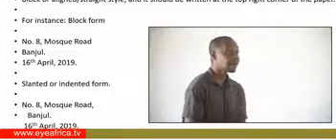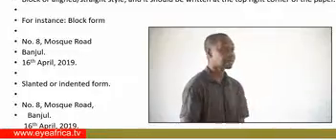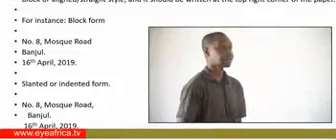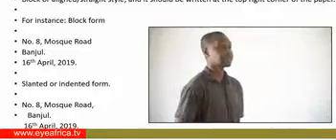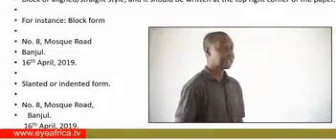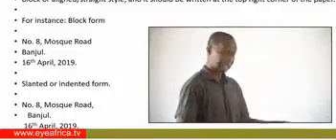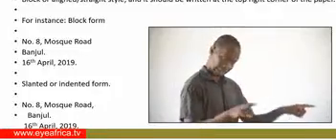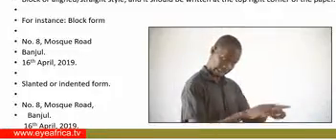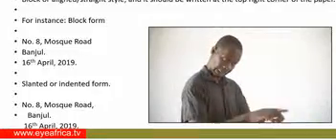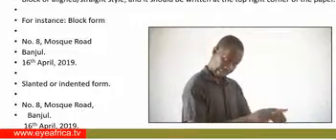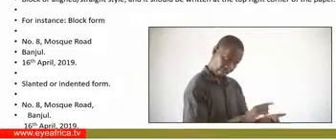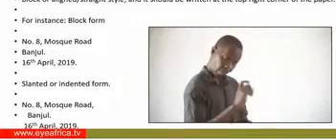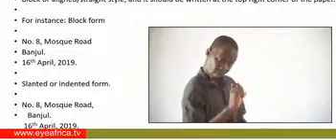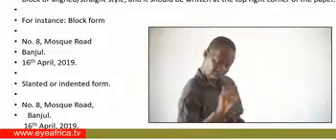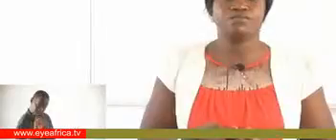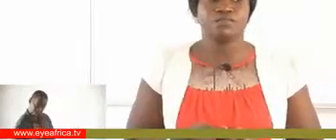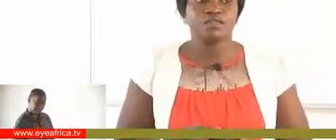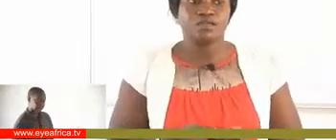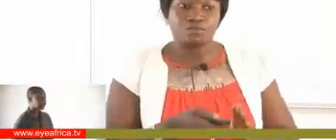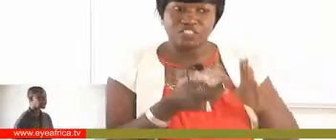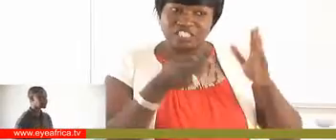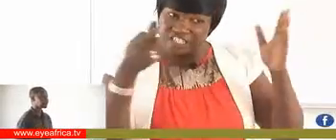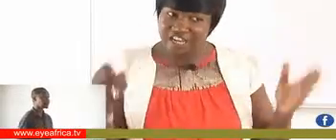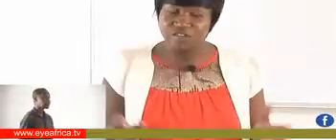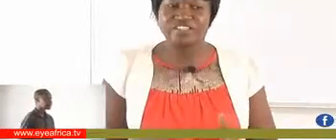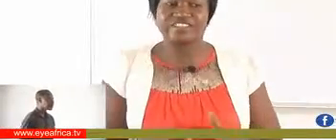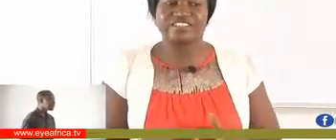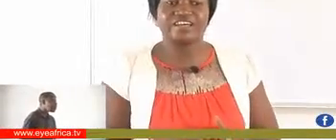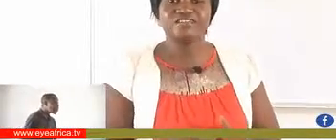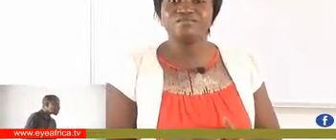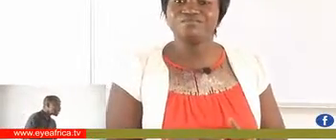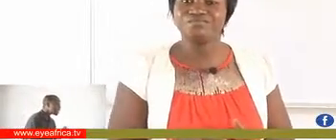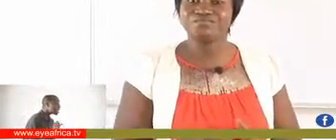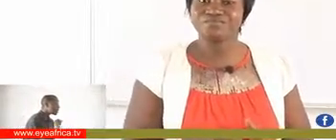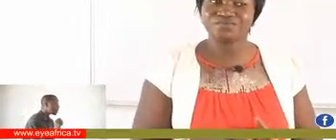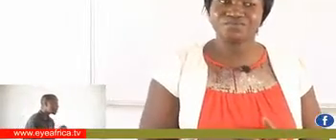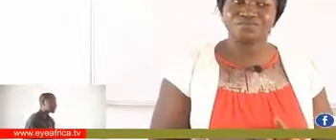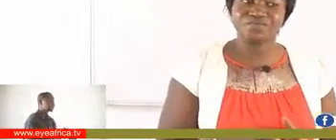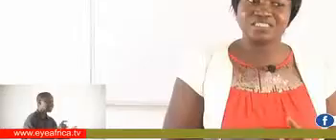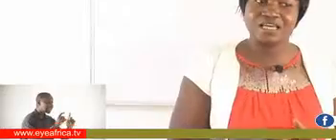The same wordings, but in another style.